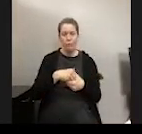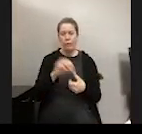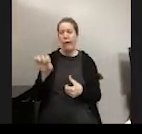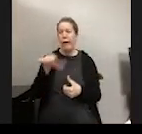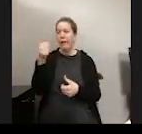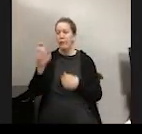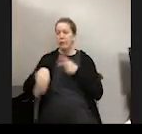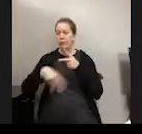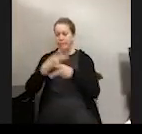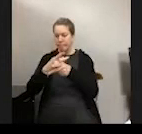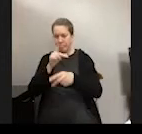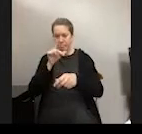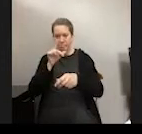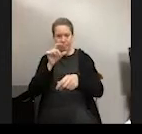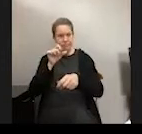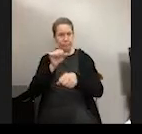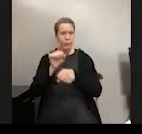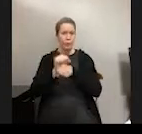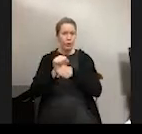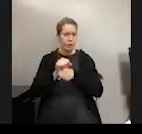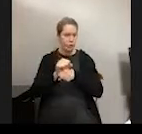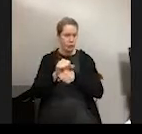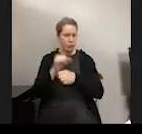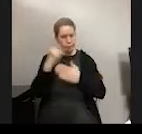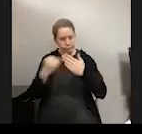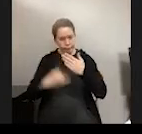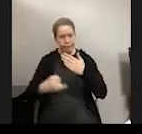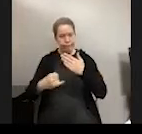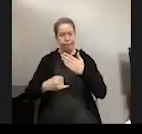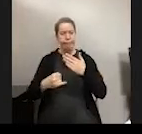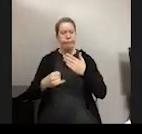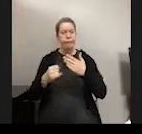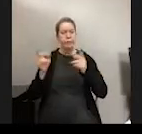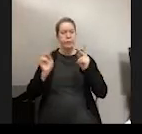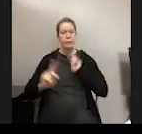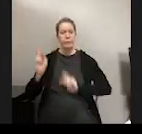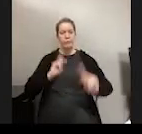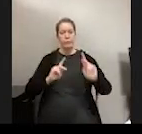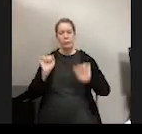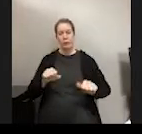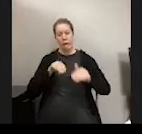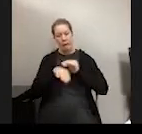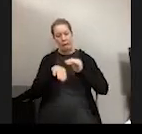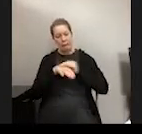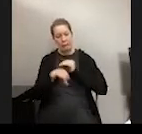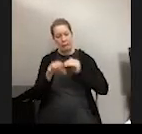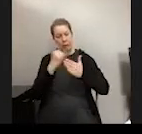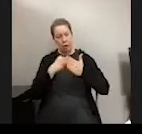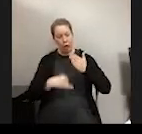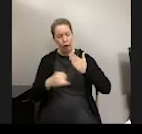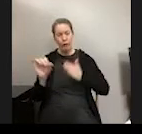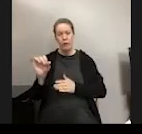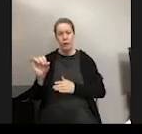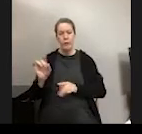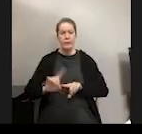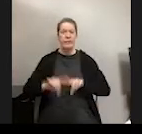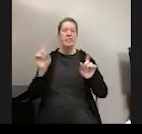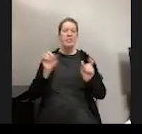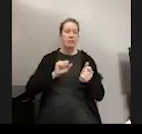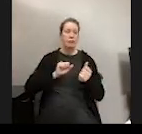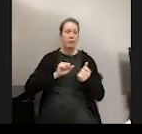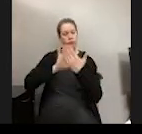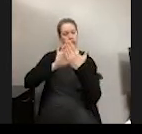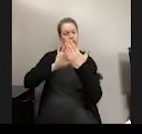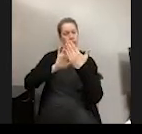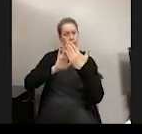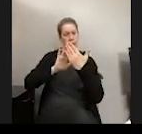of ways for people to access public art as producers, as artists who may not have the experience working on gigantic